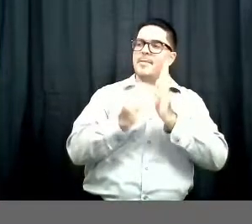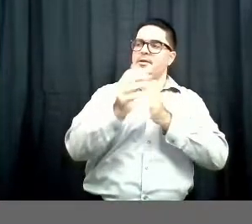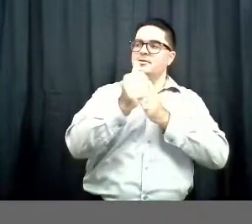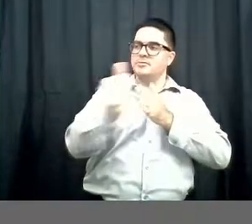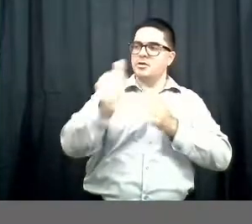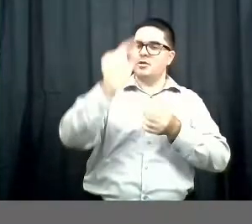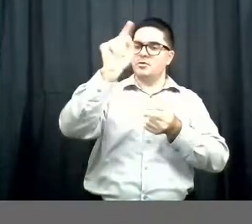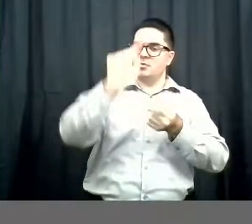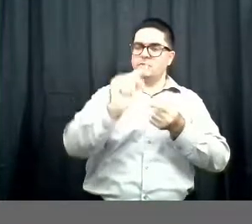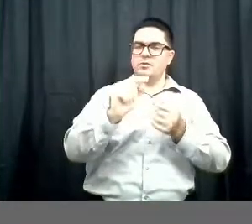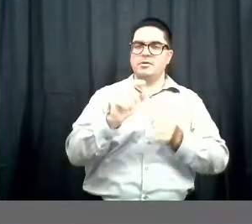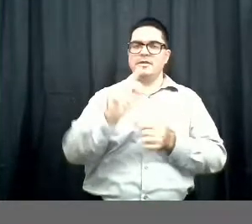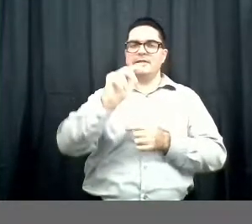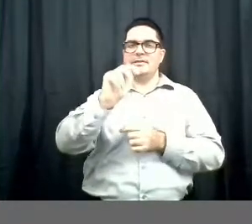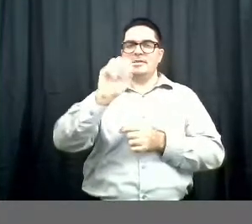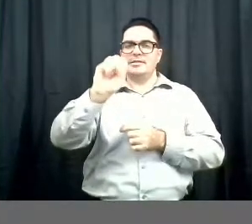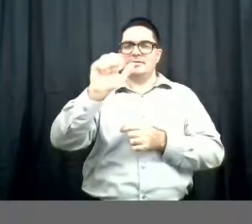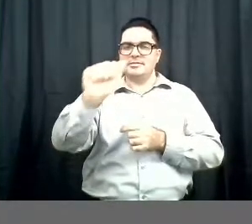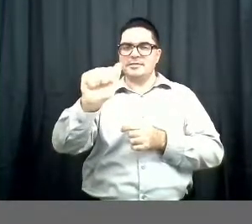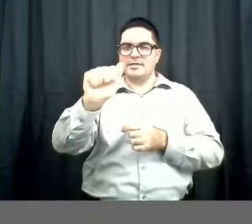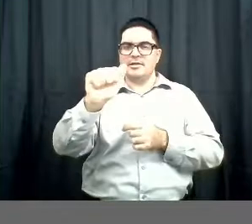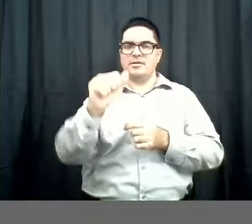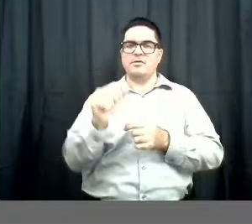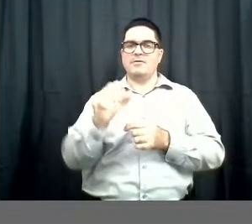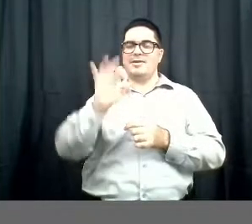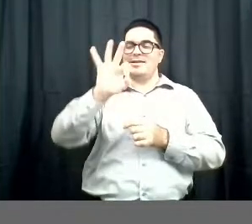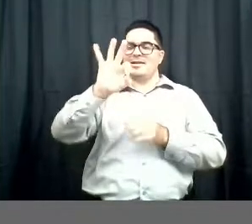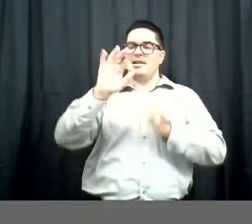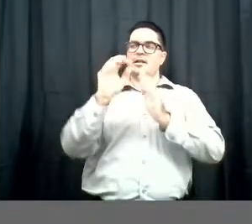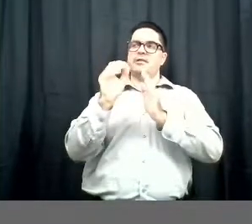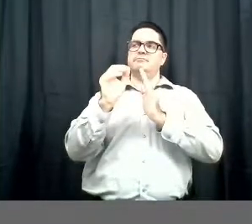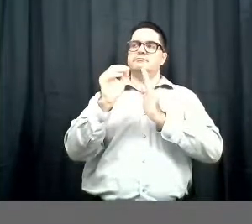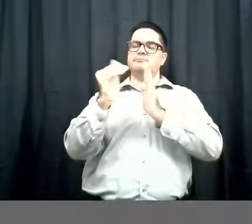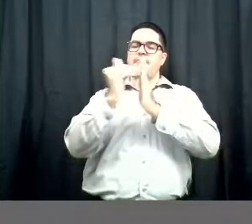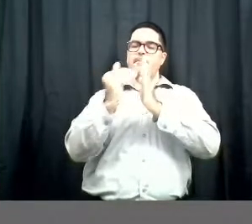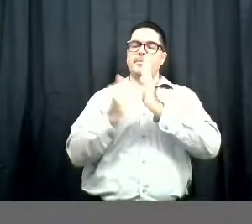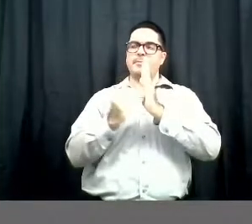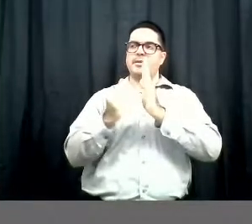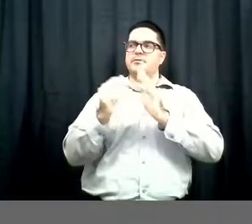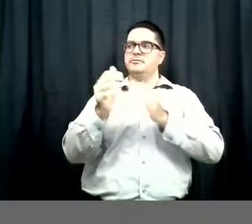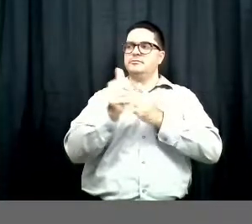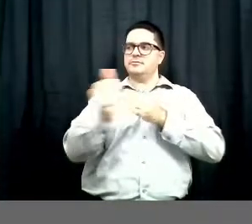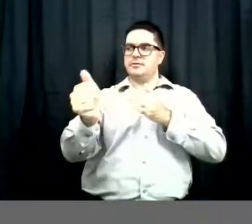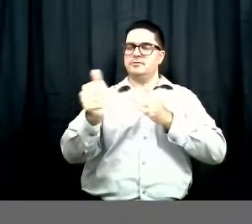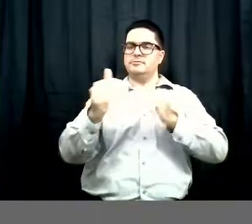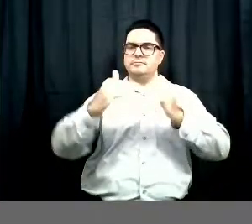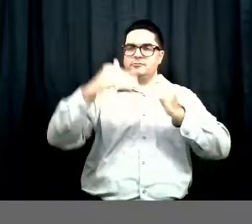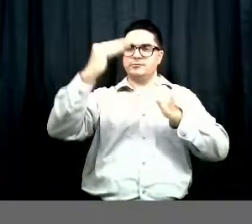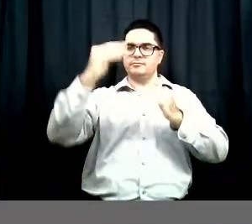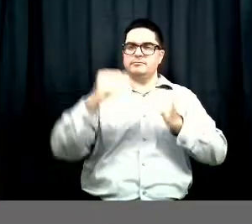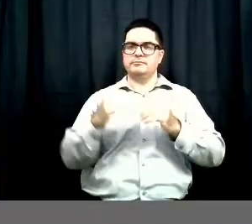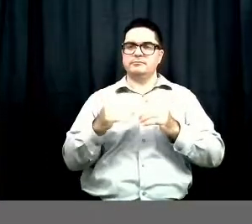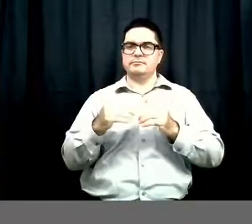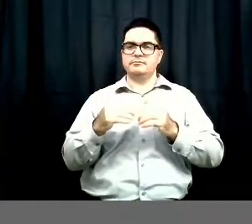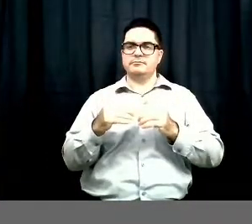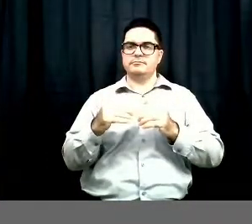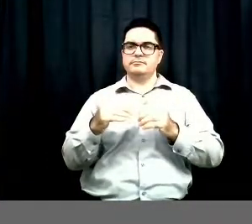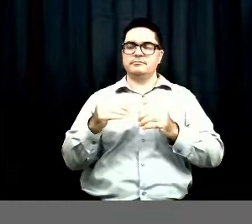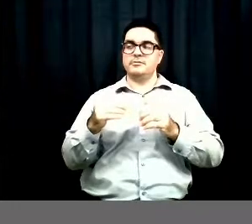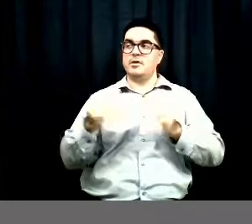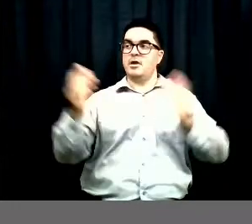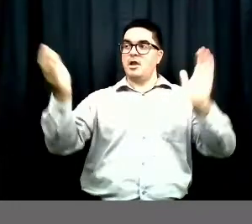$9 billion as a result of the board limiting the amount of expenditures as compared to revenues, and